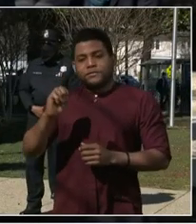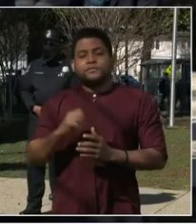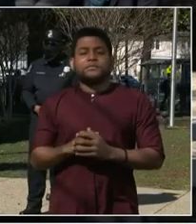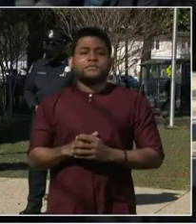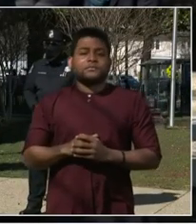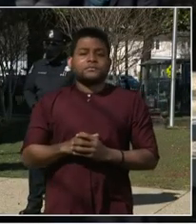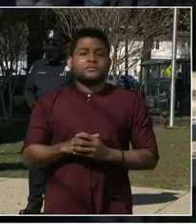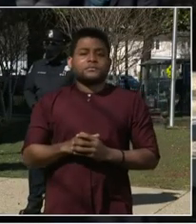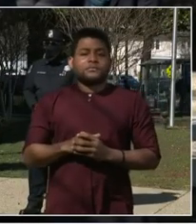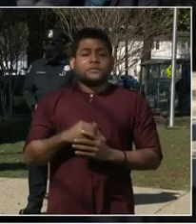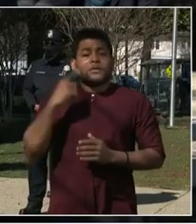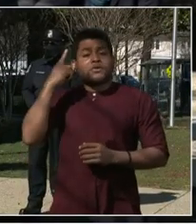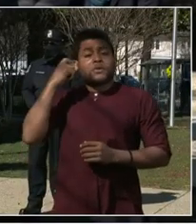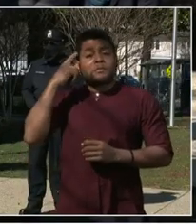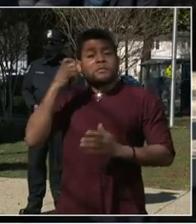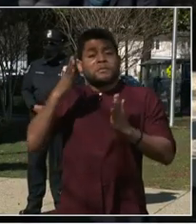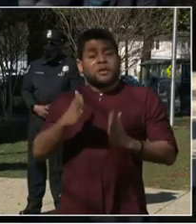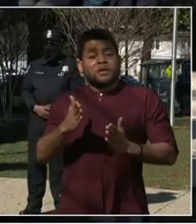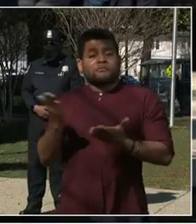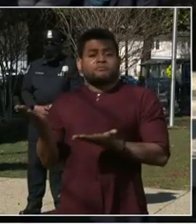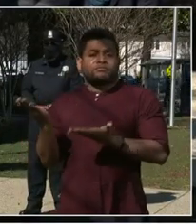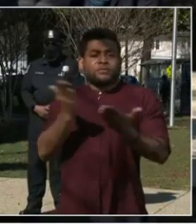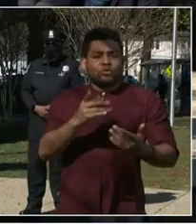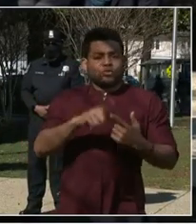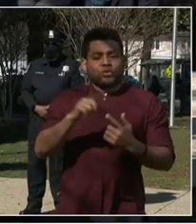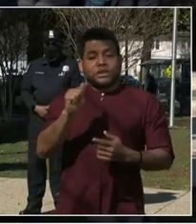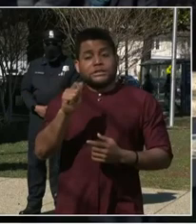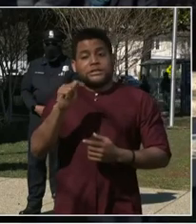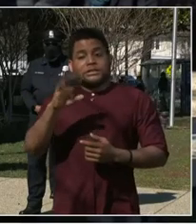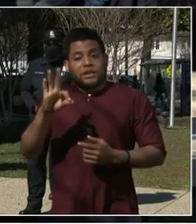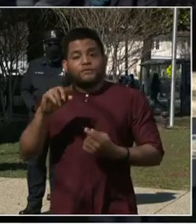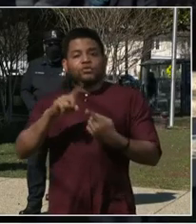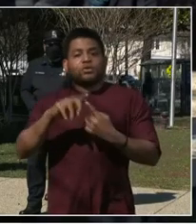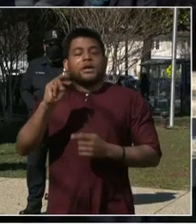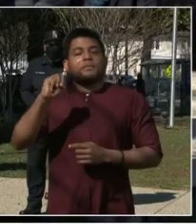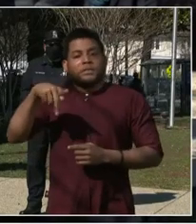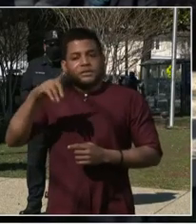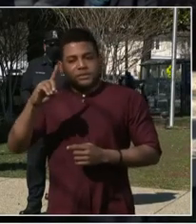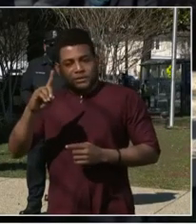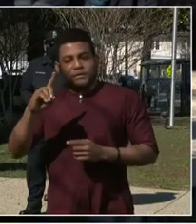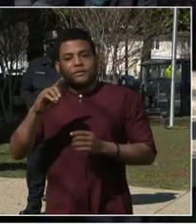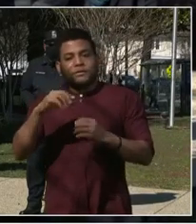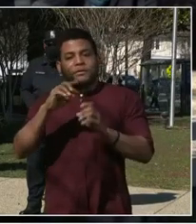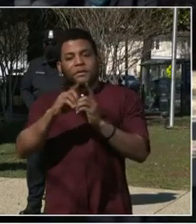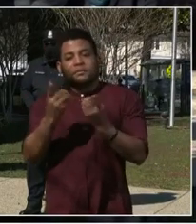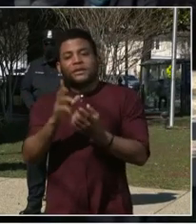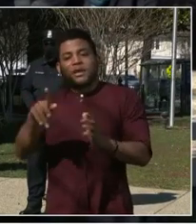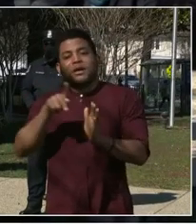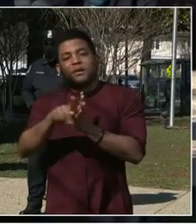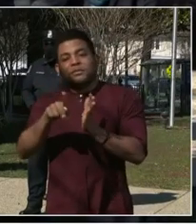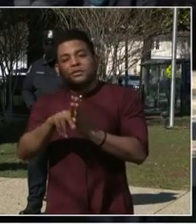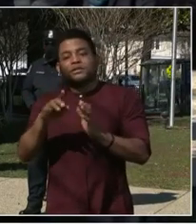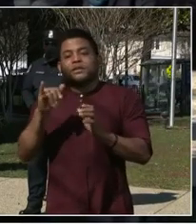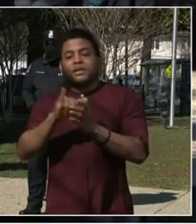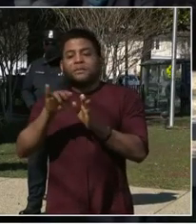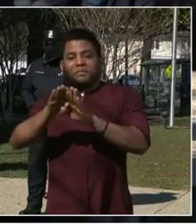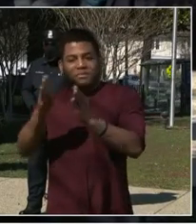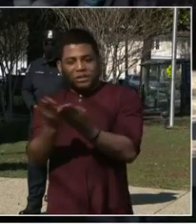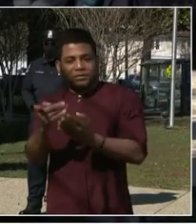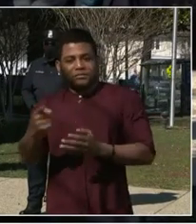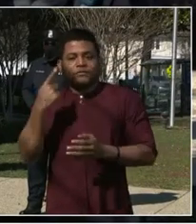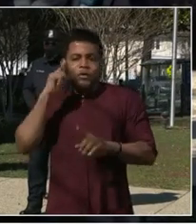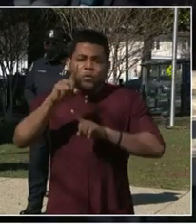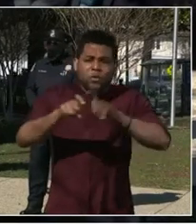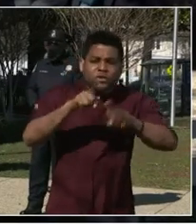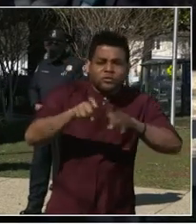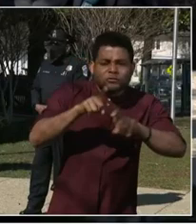was transported by ATF special agents to the Metropolitan Police Department's Homicide Branch for questioning in the 5 shootings